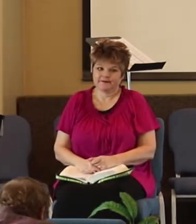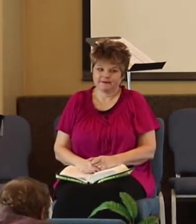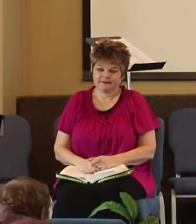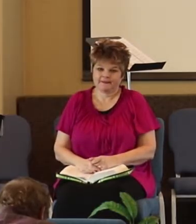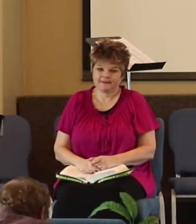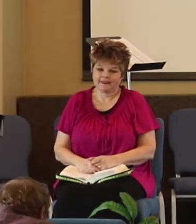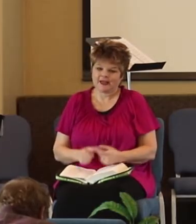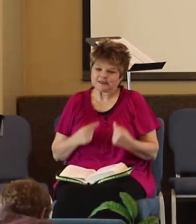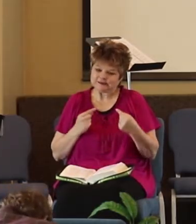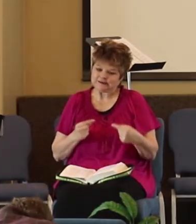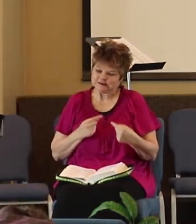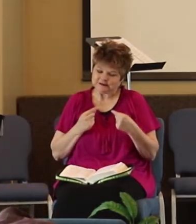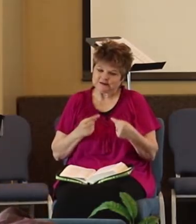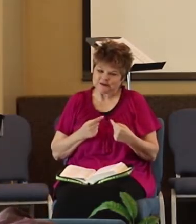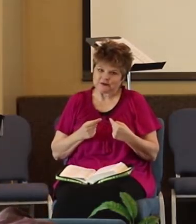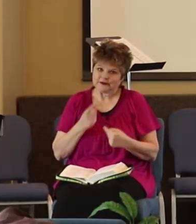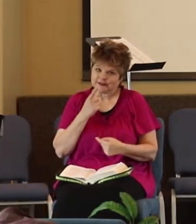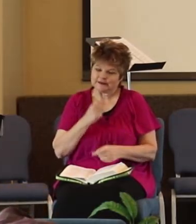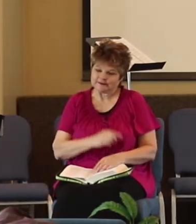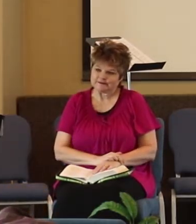I struggle with this.